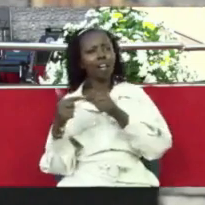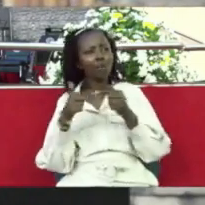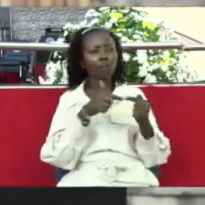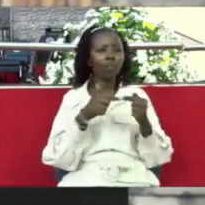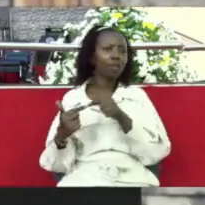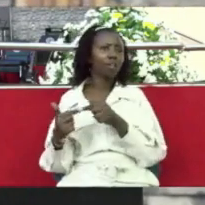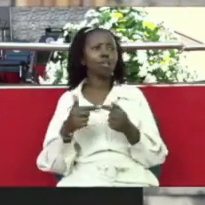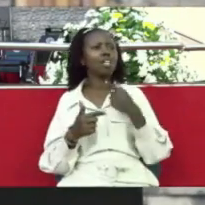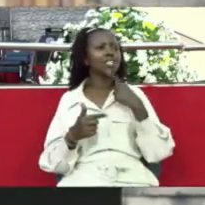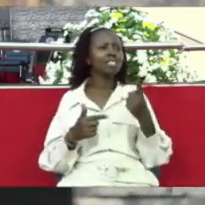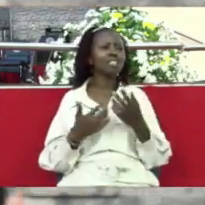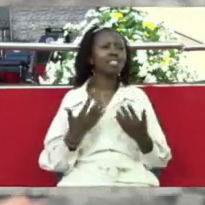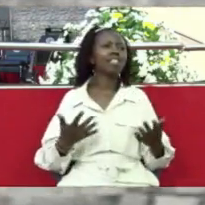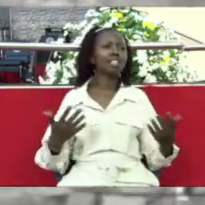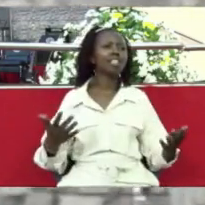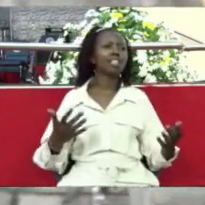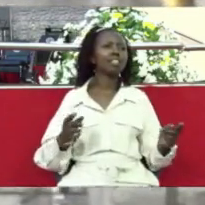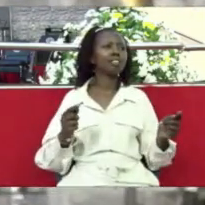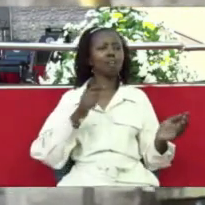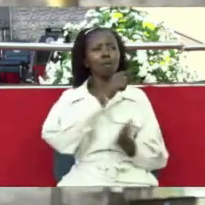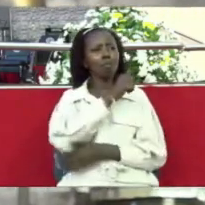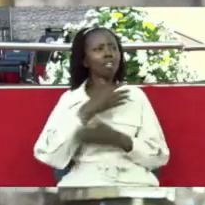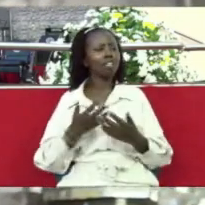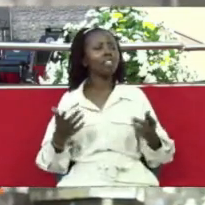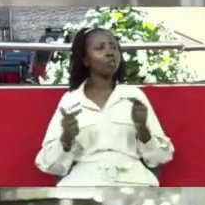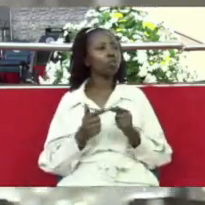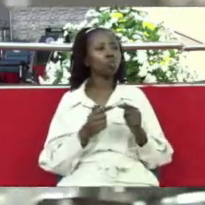and saying things that they shouldn't say to one another